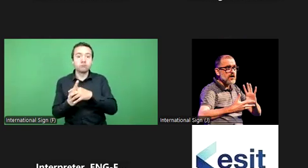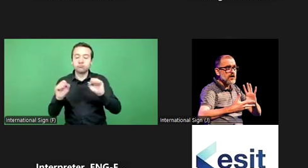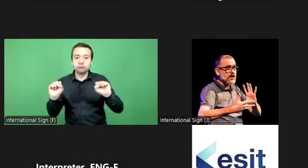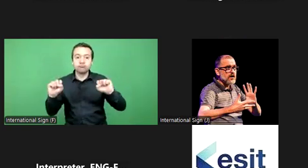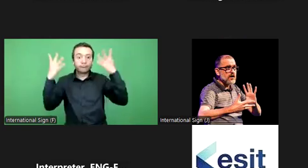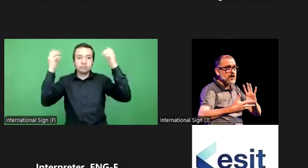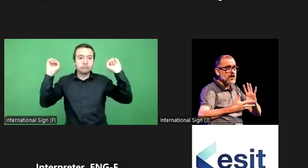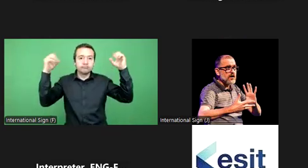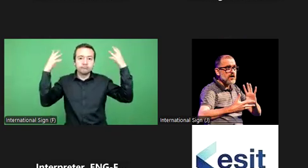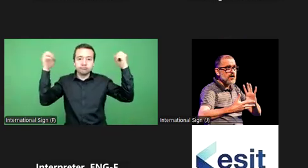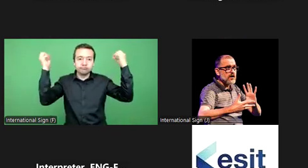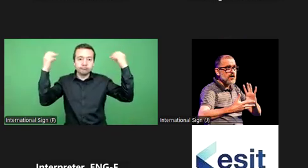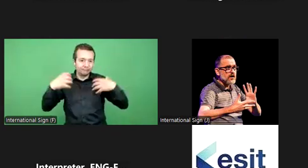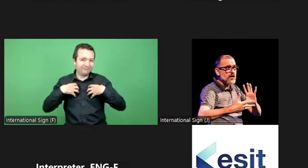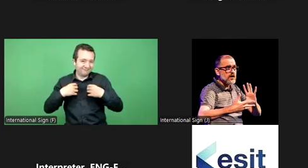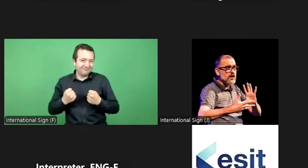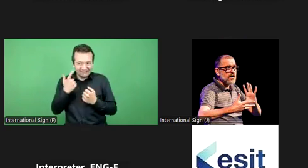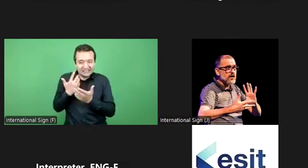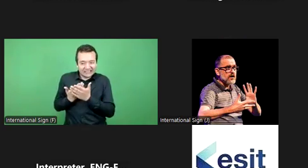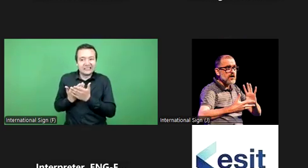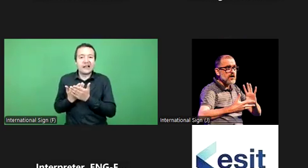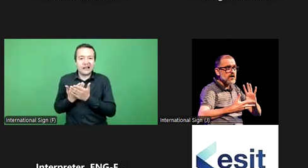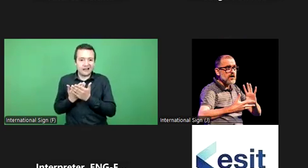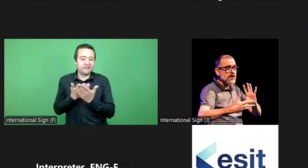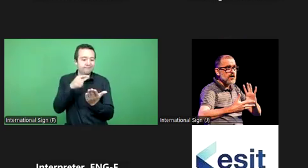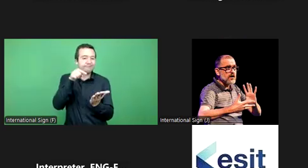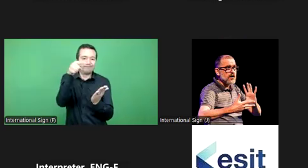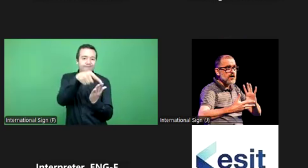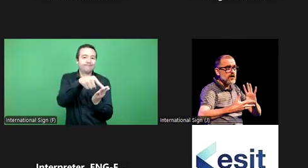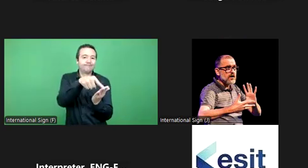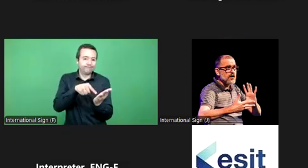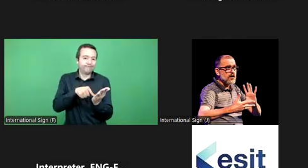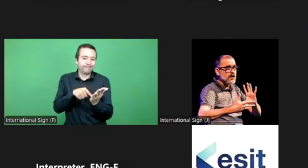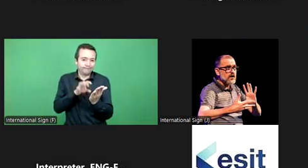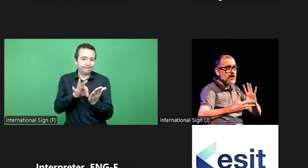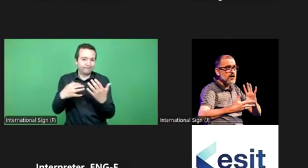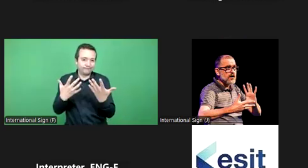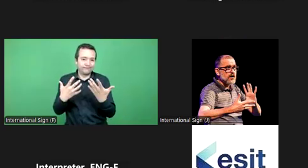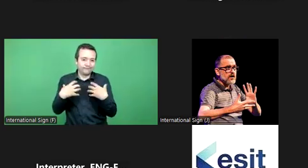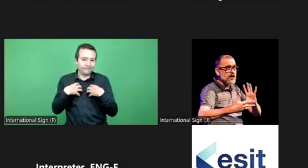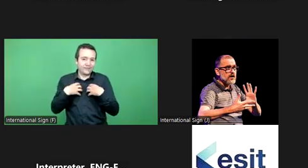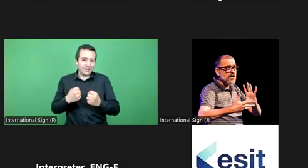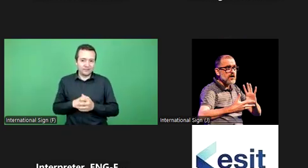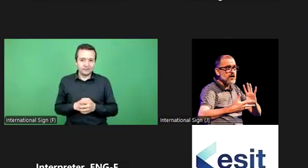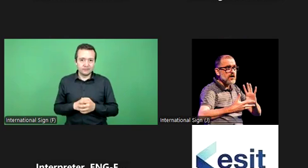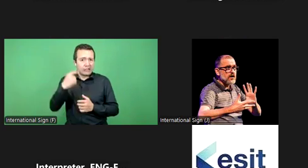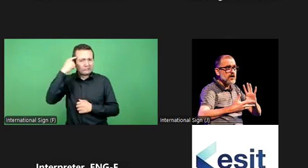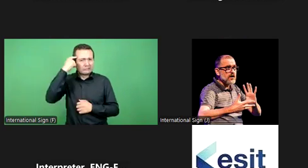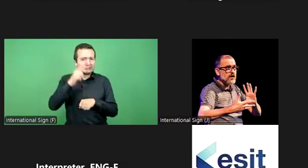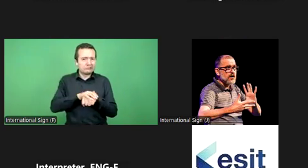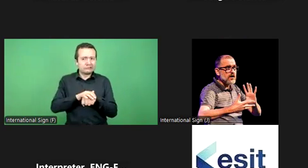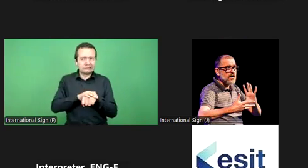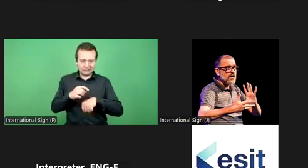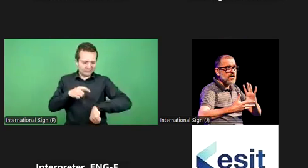I think, just lastly, because it seems like I have a little bit more time, I think also we cannot underestimate